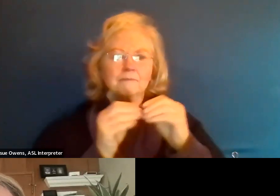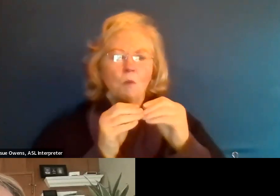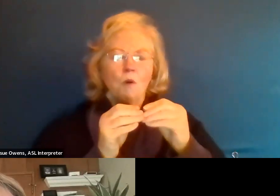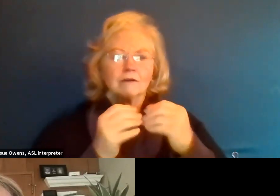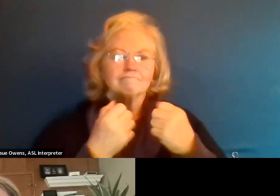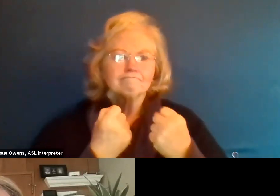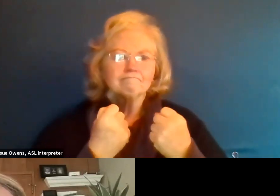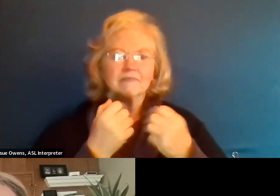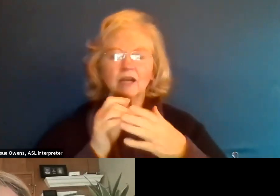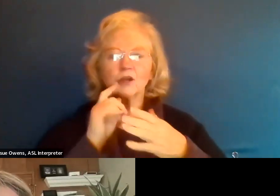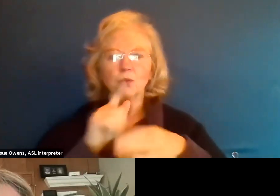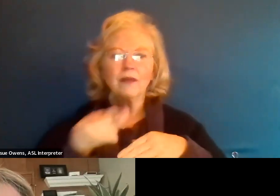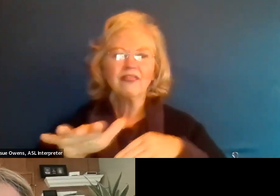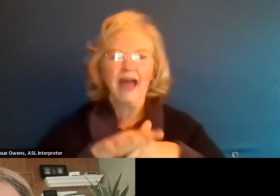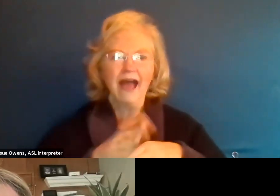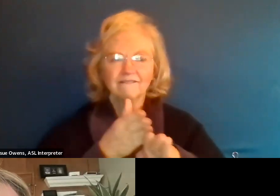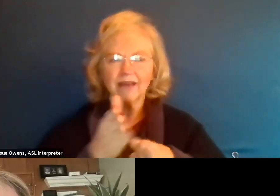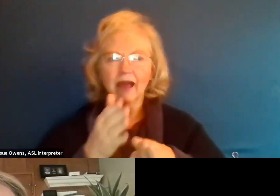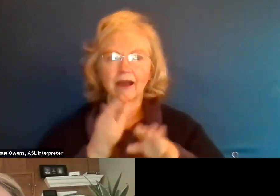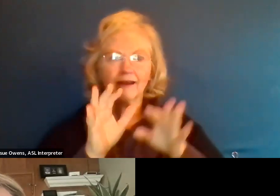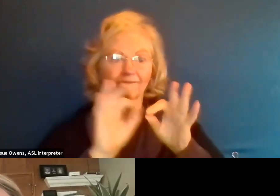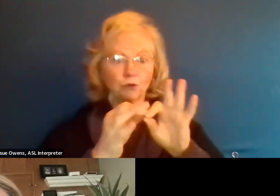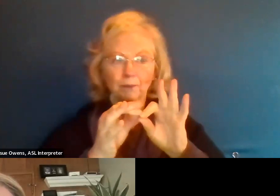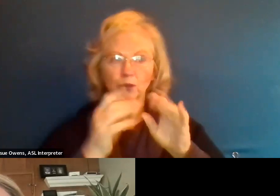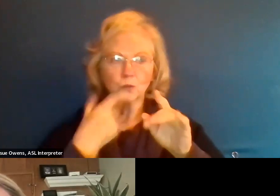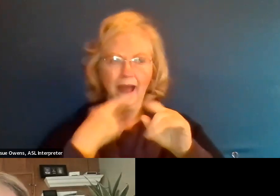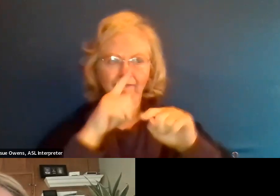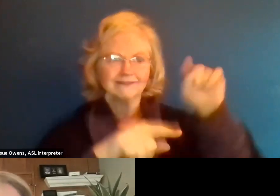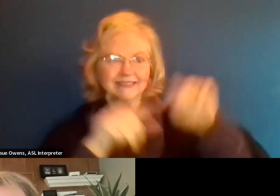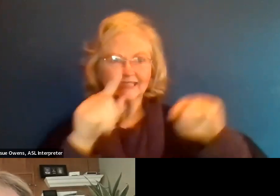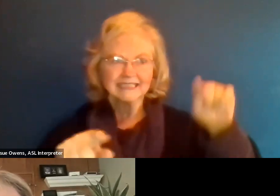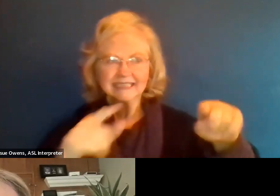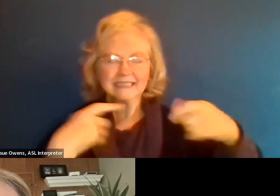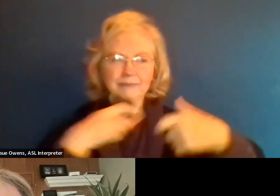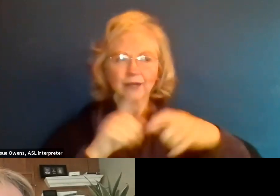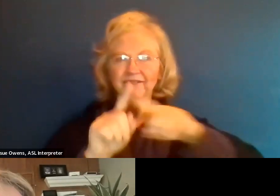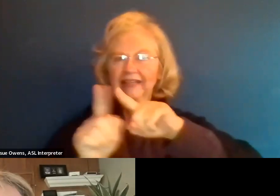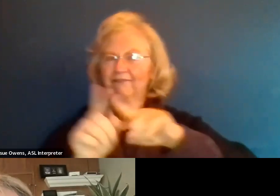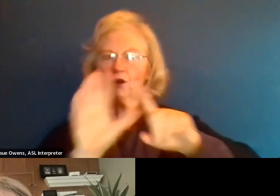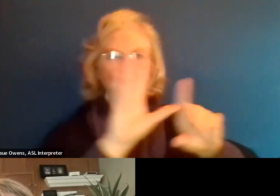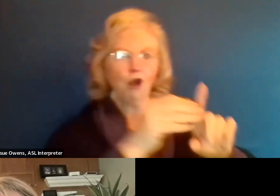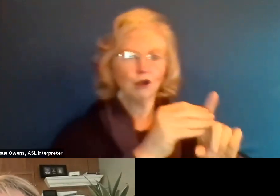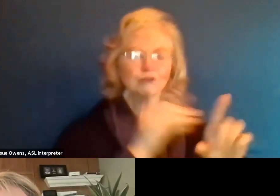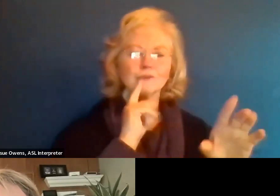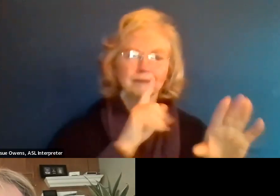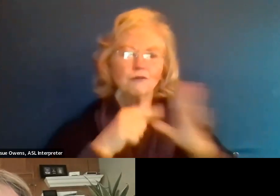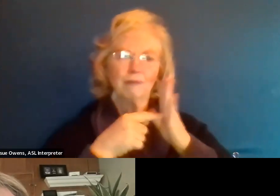of interpretation to have multiple Spanish from different cultures be